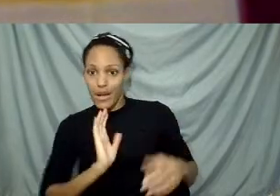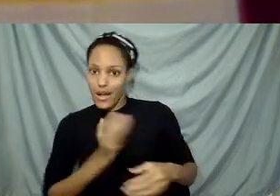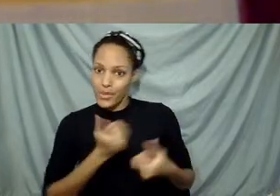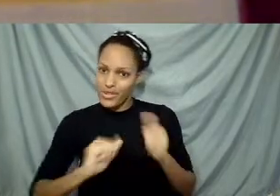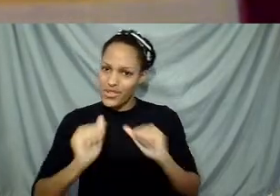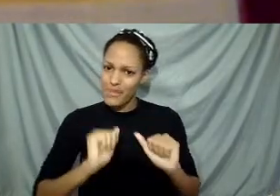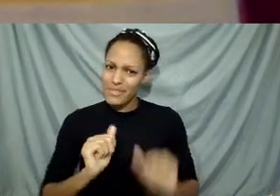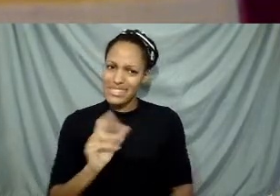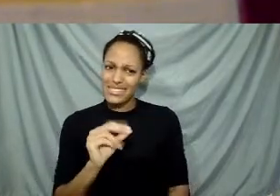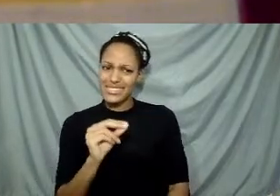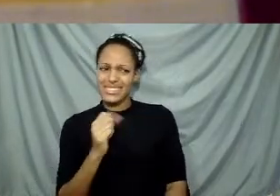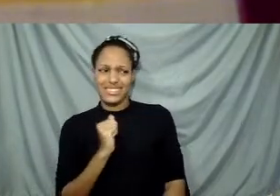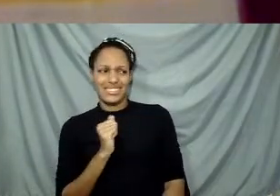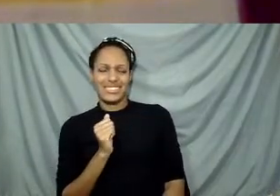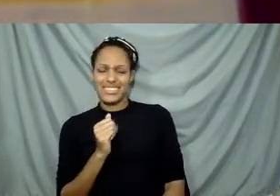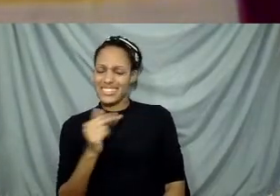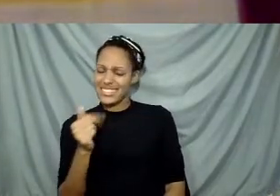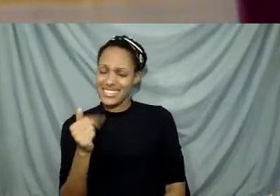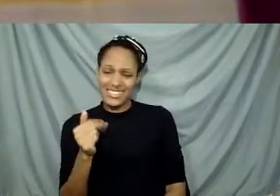Yes.